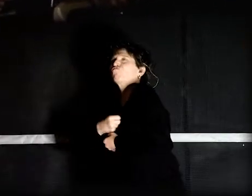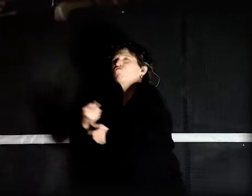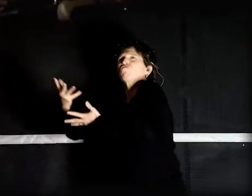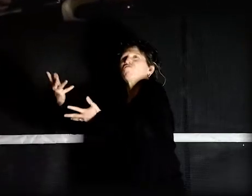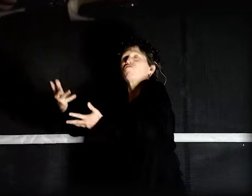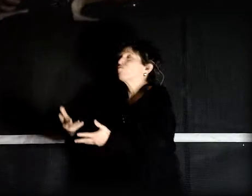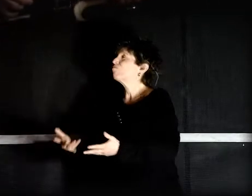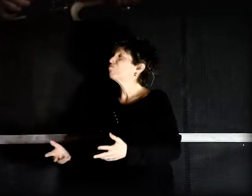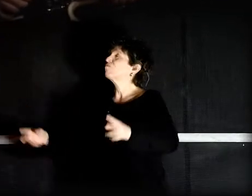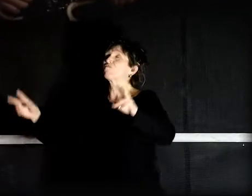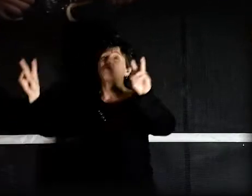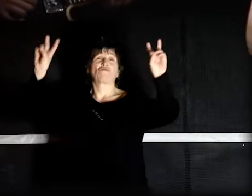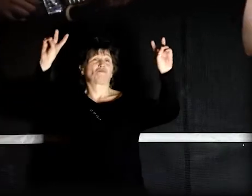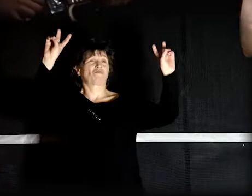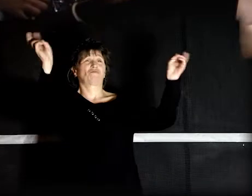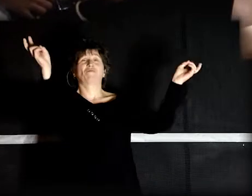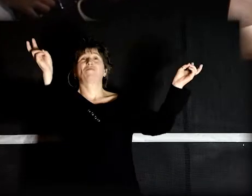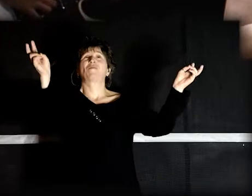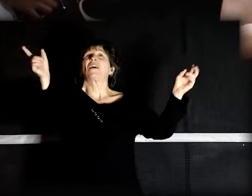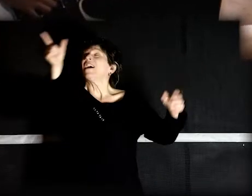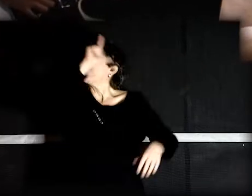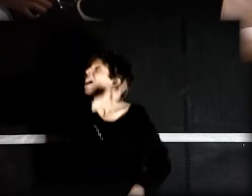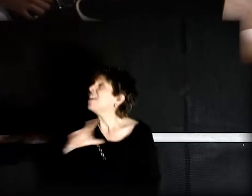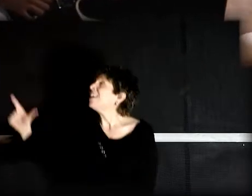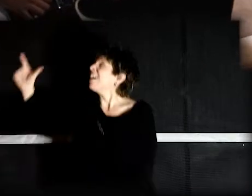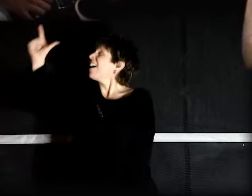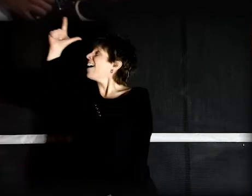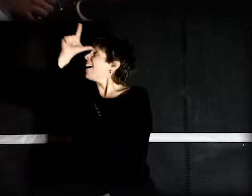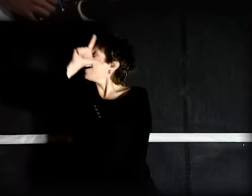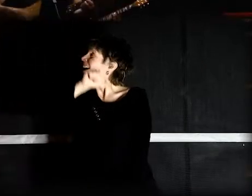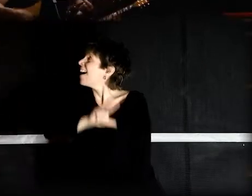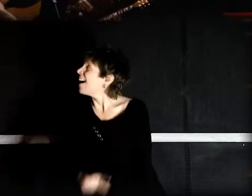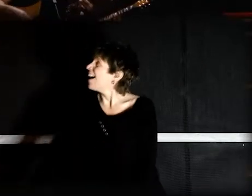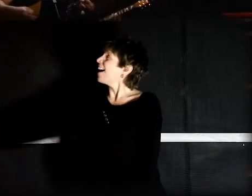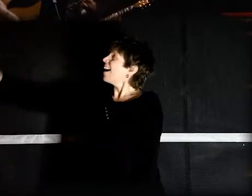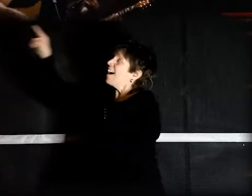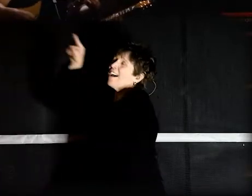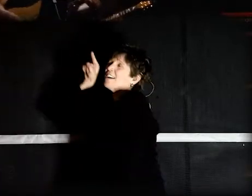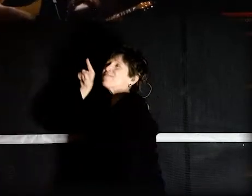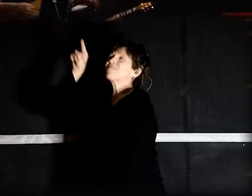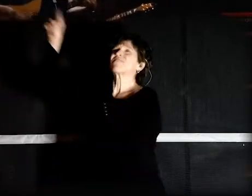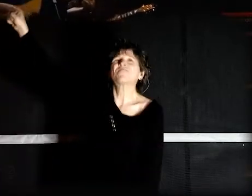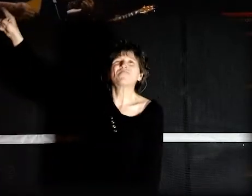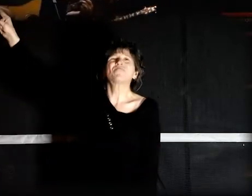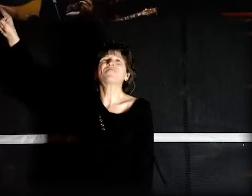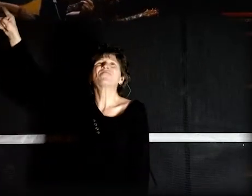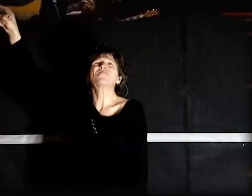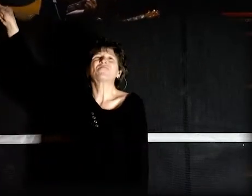Hearts will cry, these bones will sing. Great.